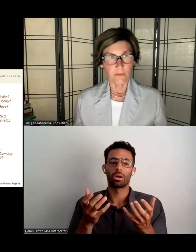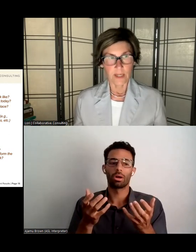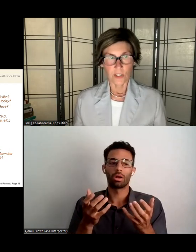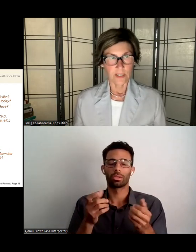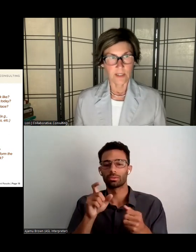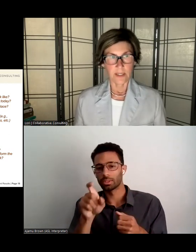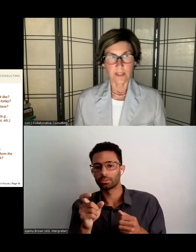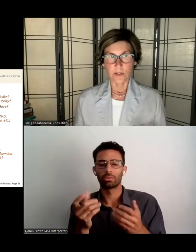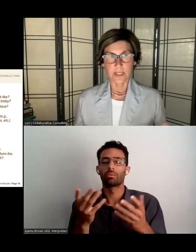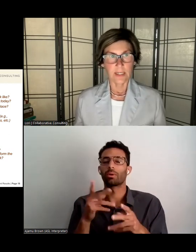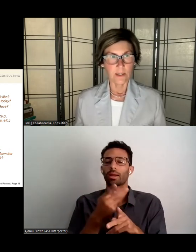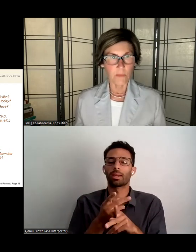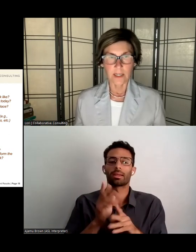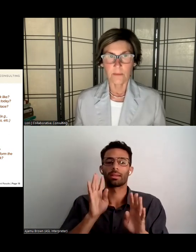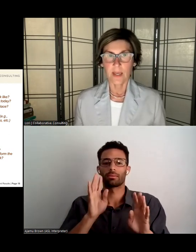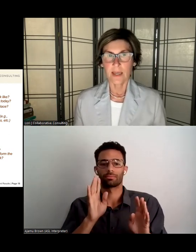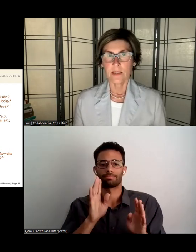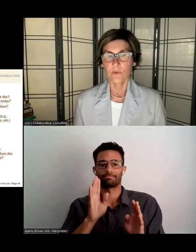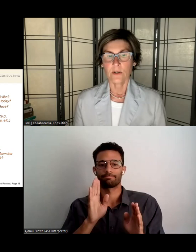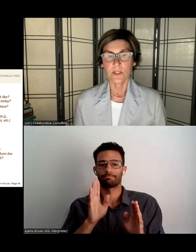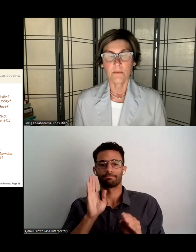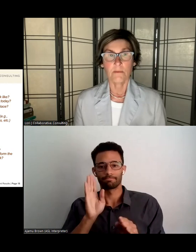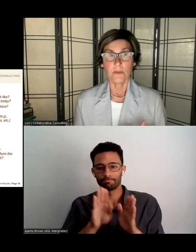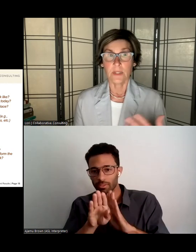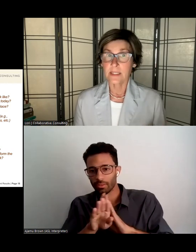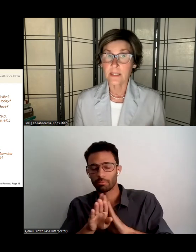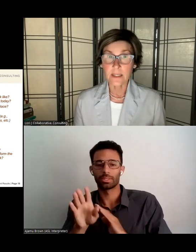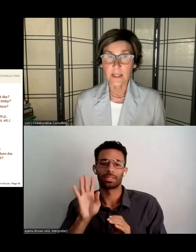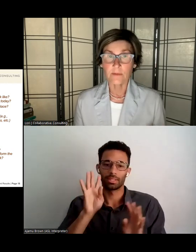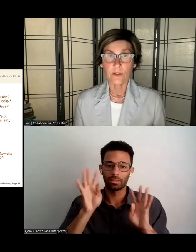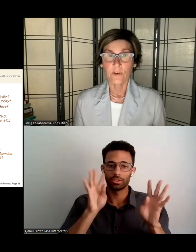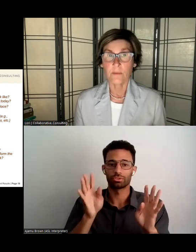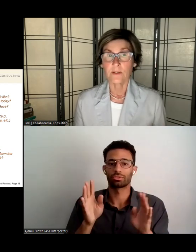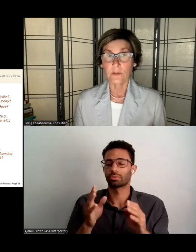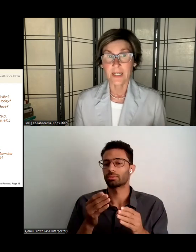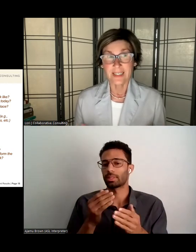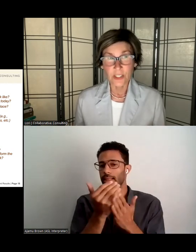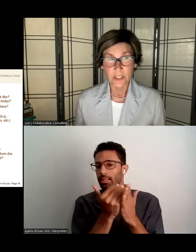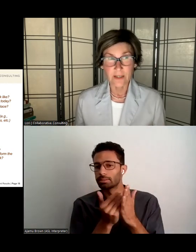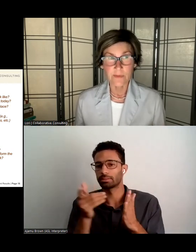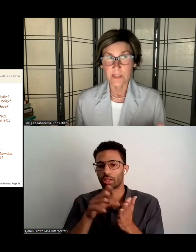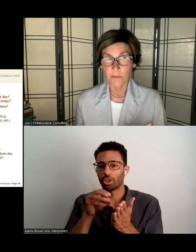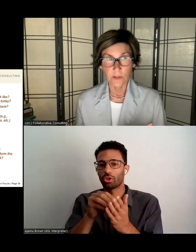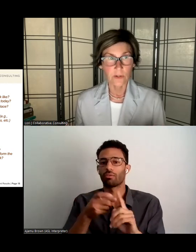some of the innovations that they're seeing in the marketplace? What are some lessons that they've learned from other initiatives, similar or